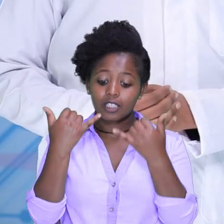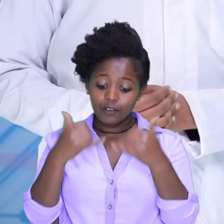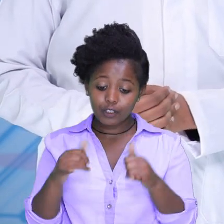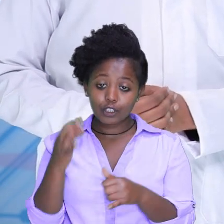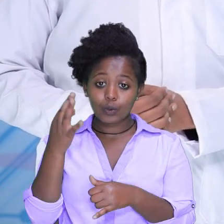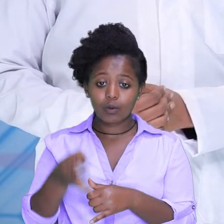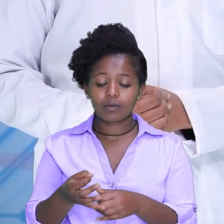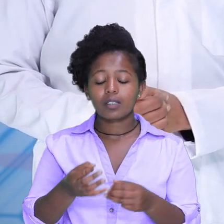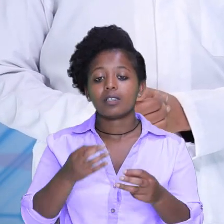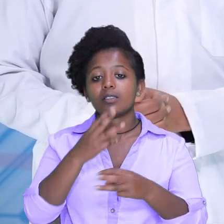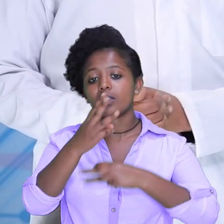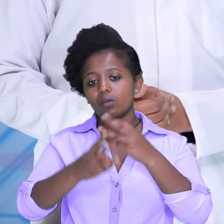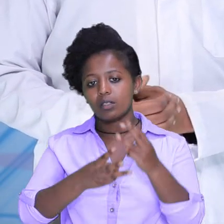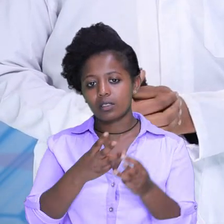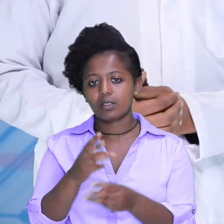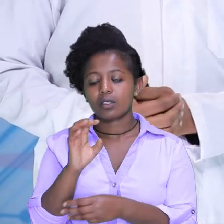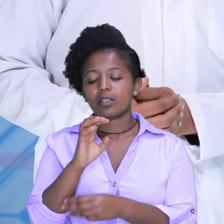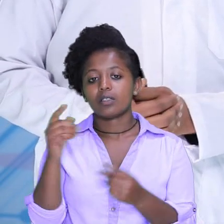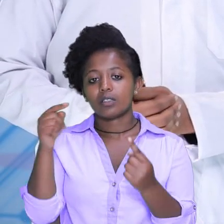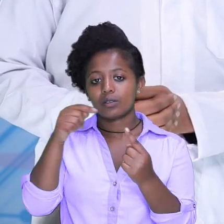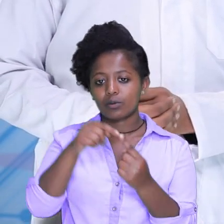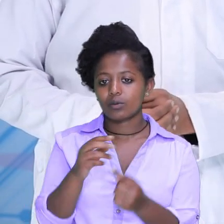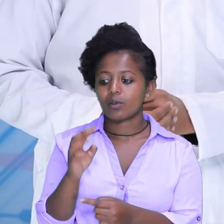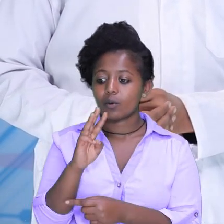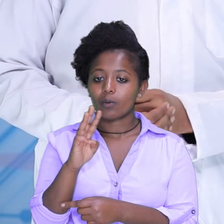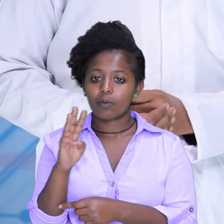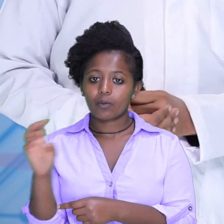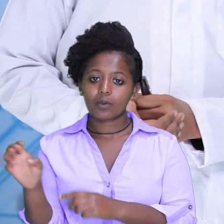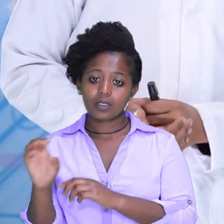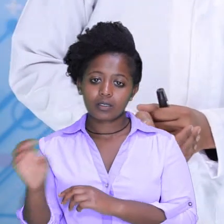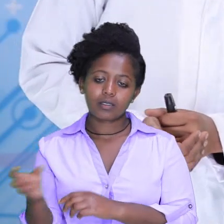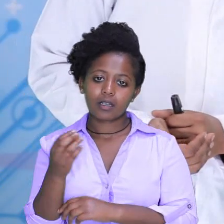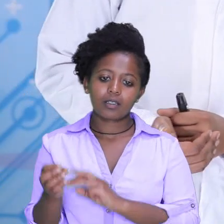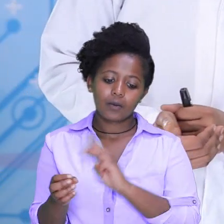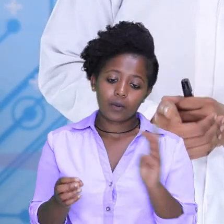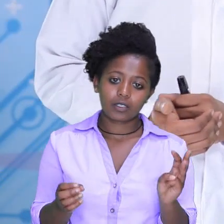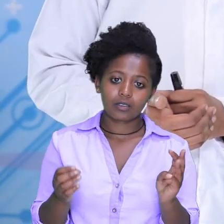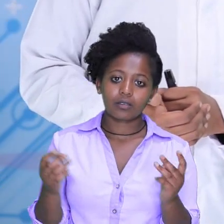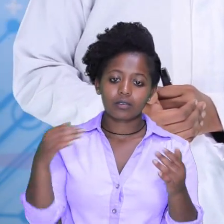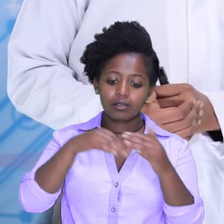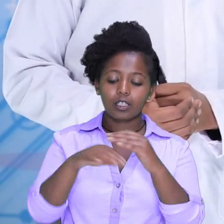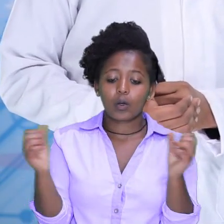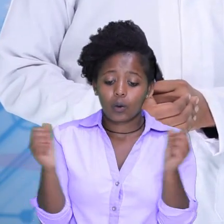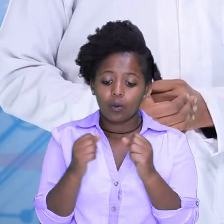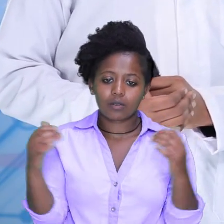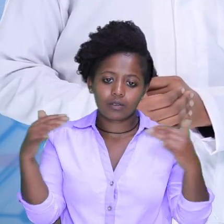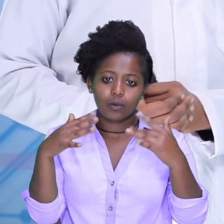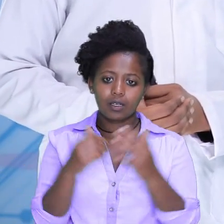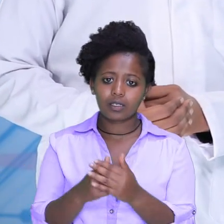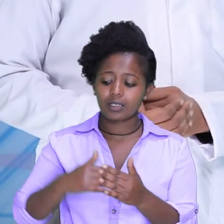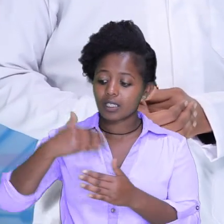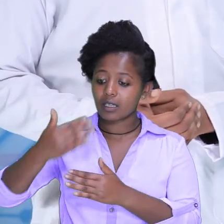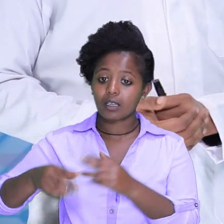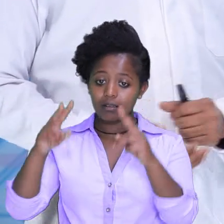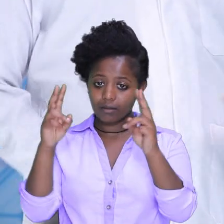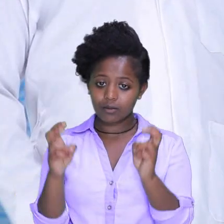the world into West and East Bloc in the Cold War. Student, the next